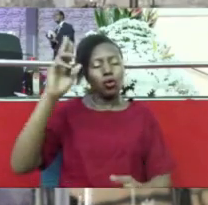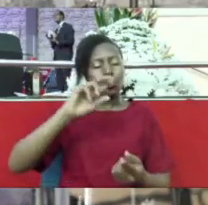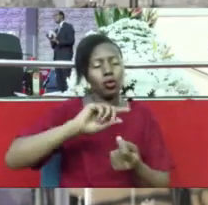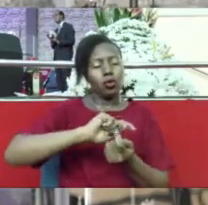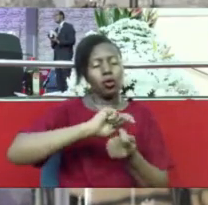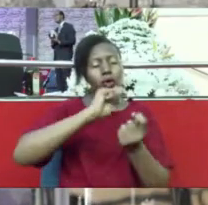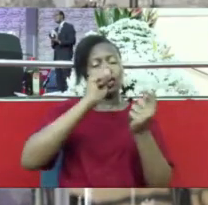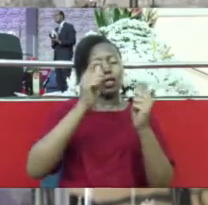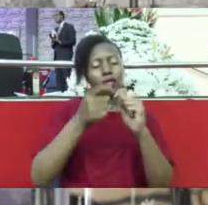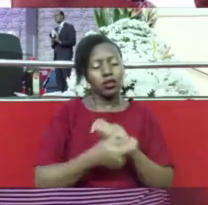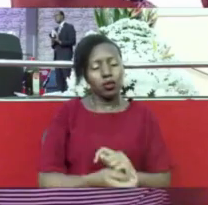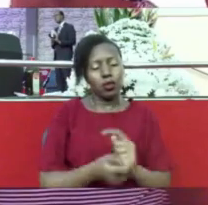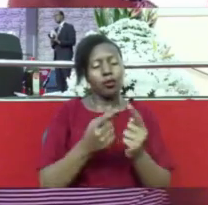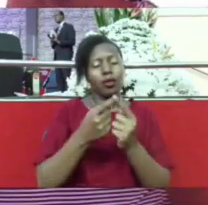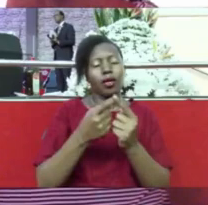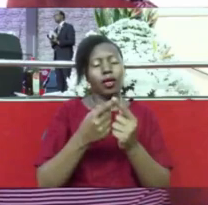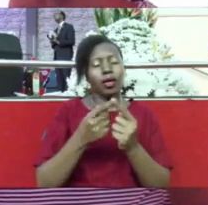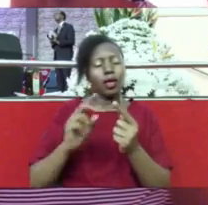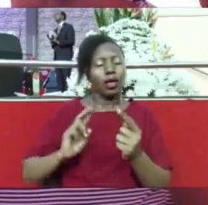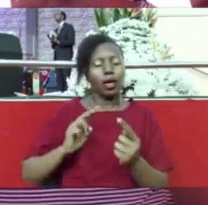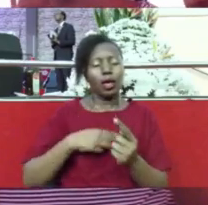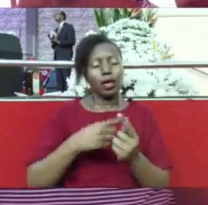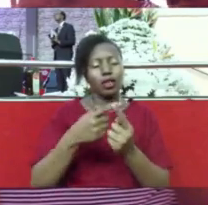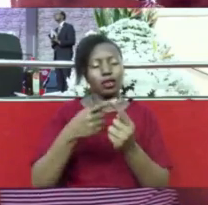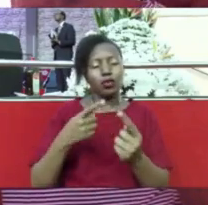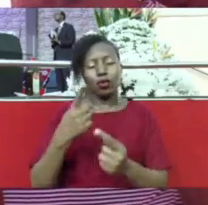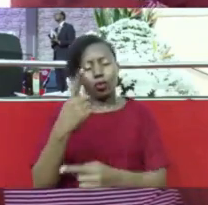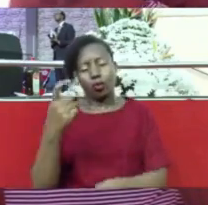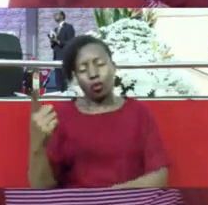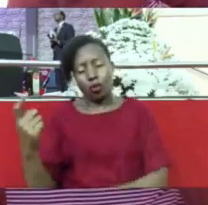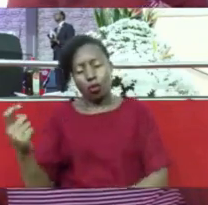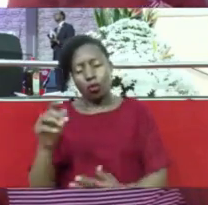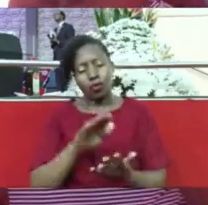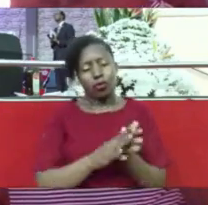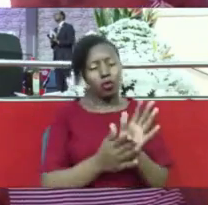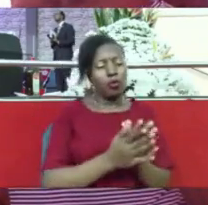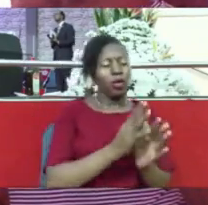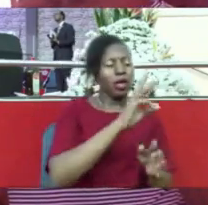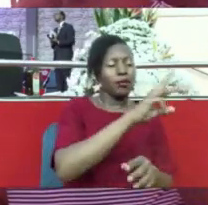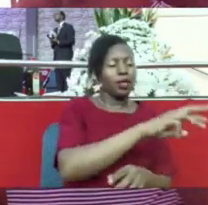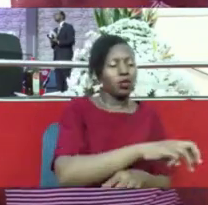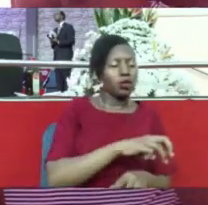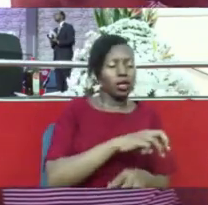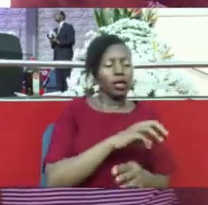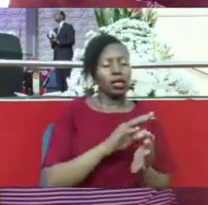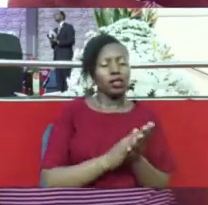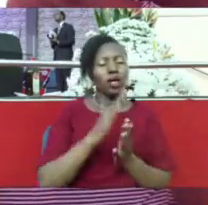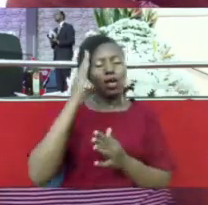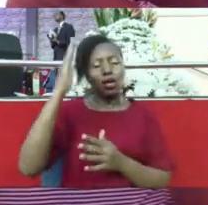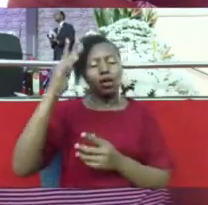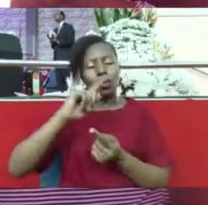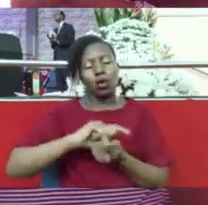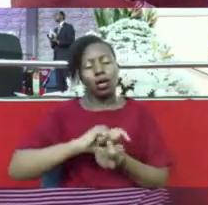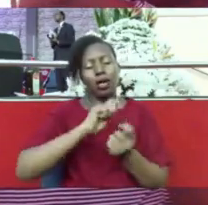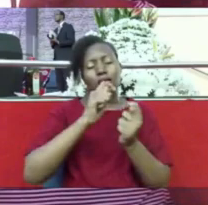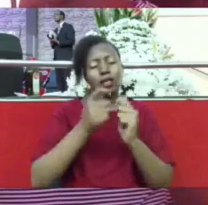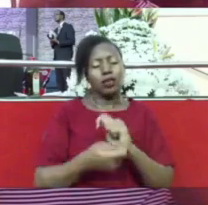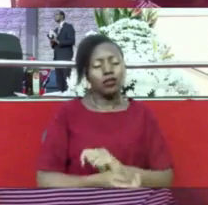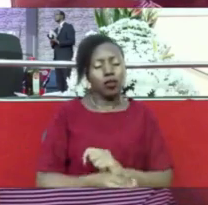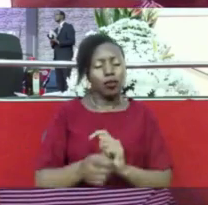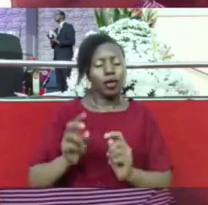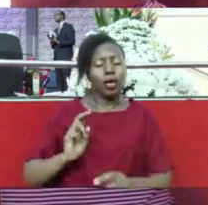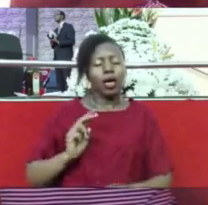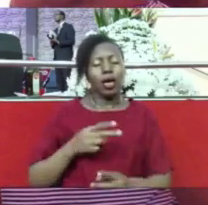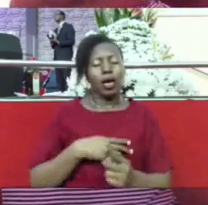worm into a threshing sledge. Unatubadilisha kutoka kwenye wadudu katika silaha. You are transforming us from a